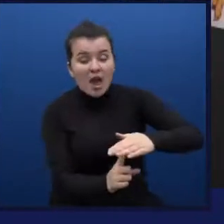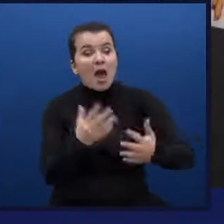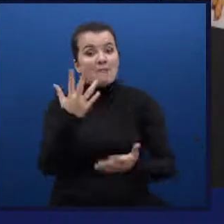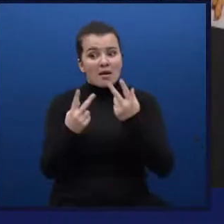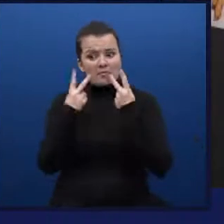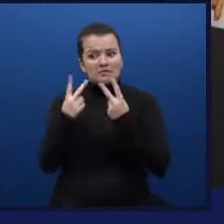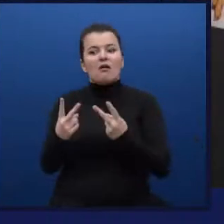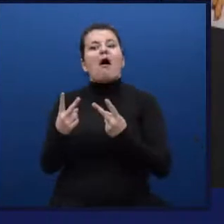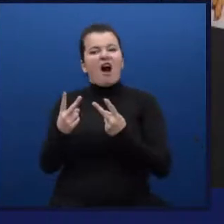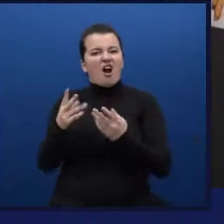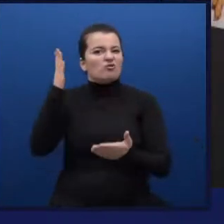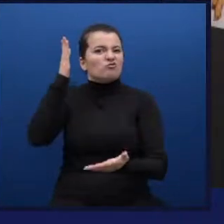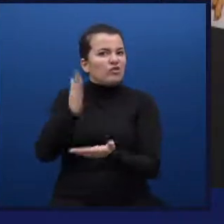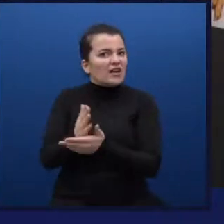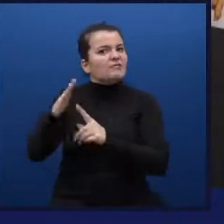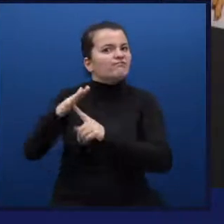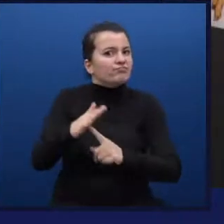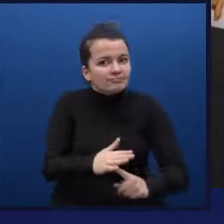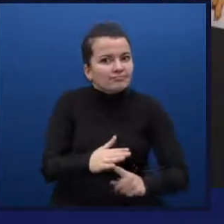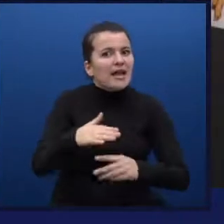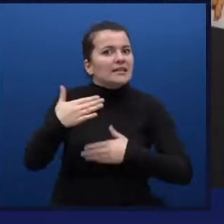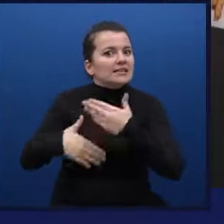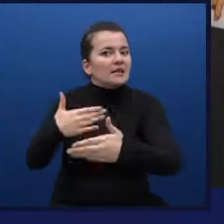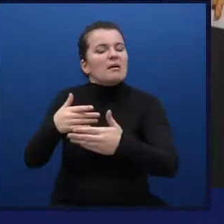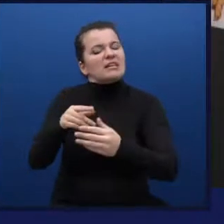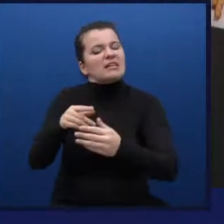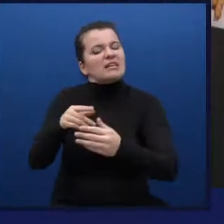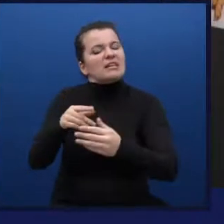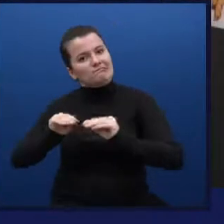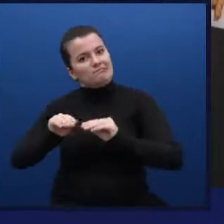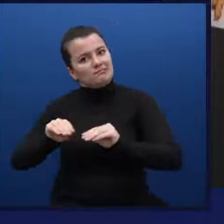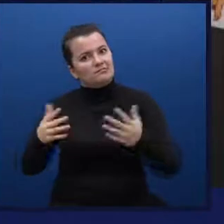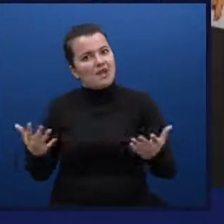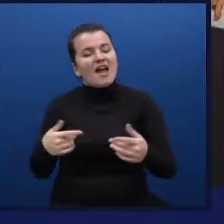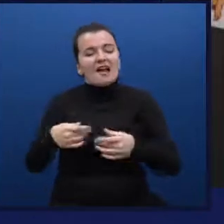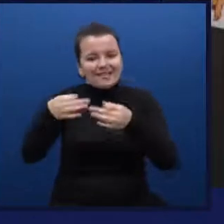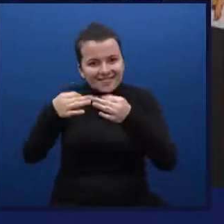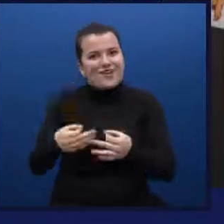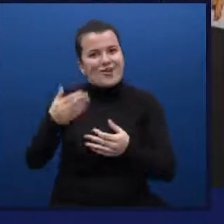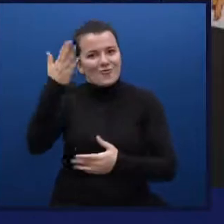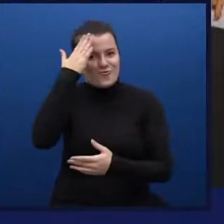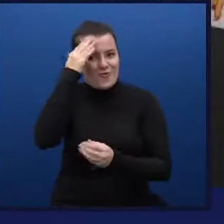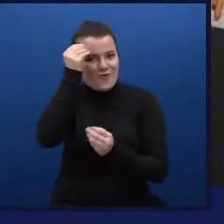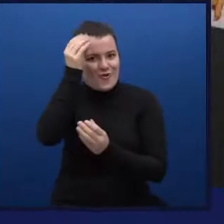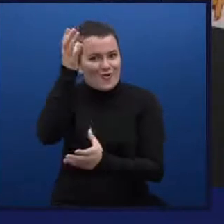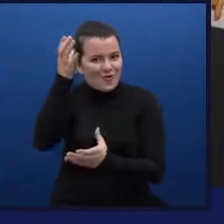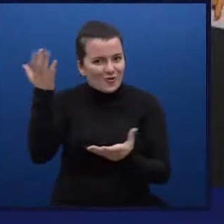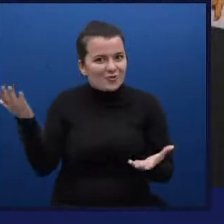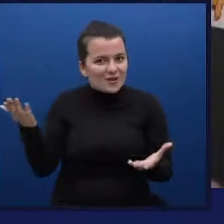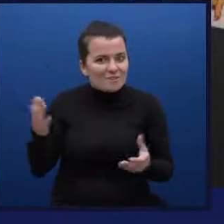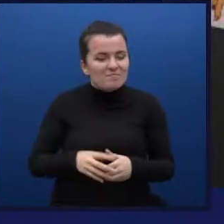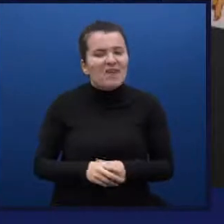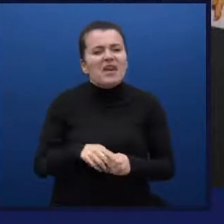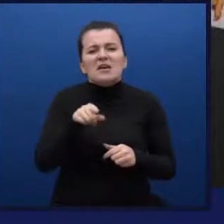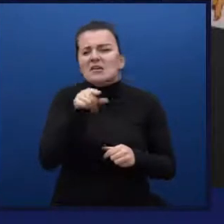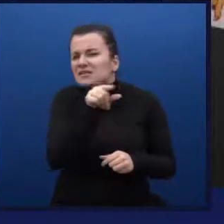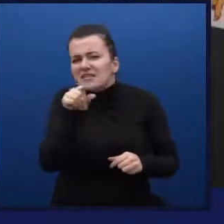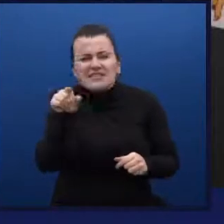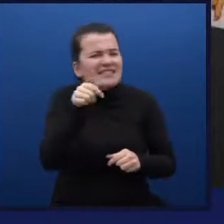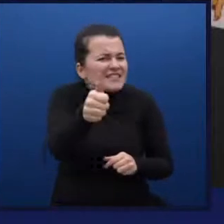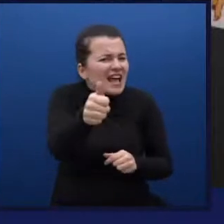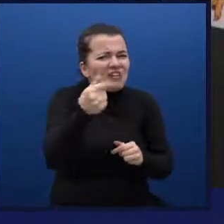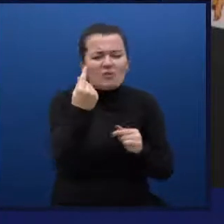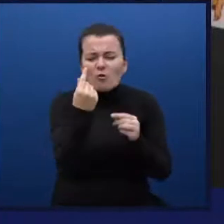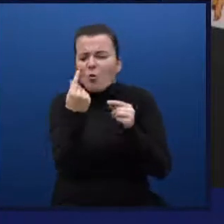unfair. Add another unit test, right? But like Noelle said, there's with a tiny bit of effort, one line, you can start